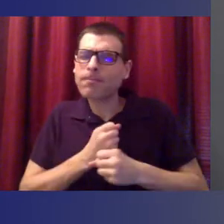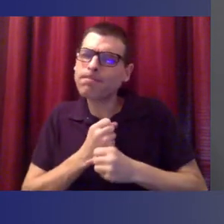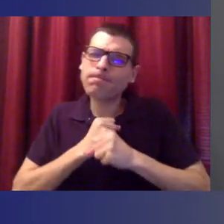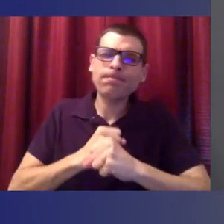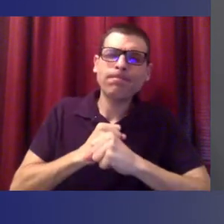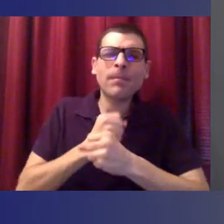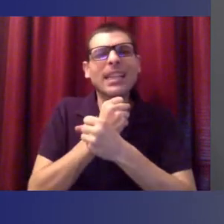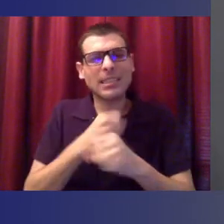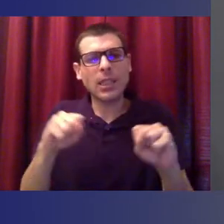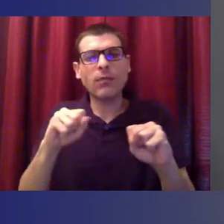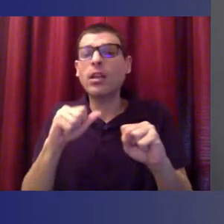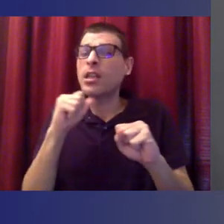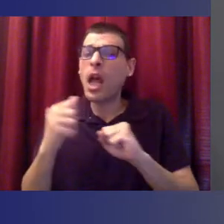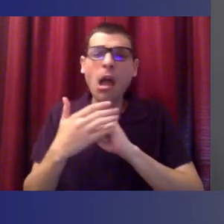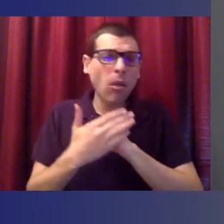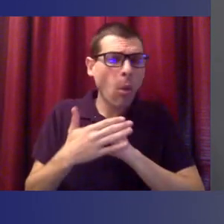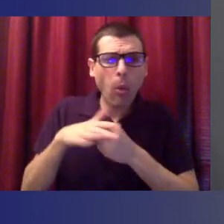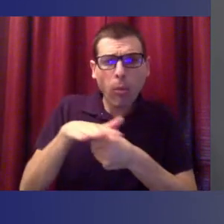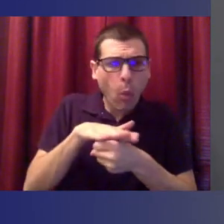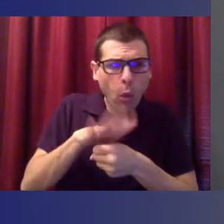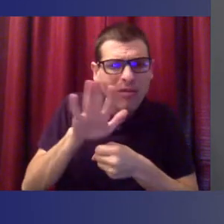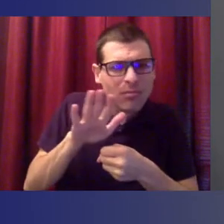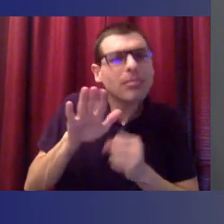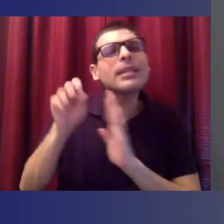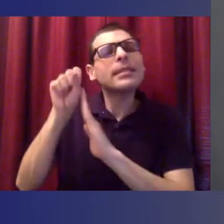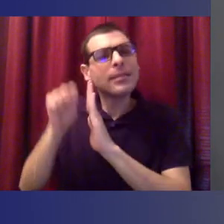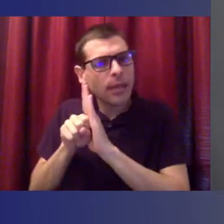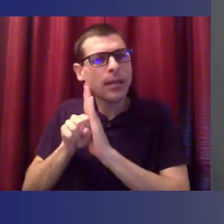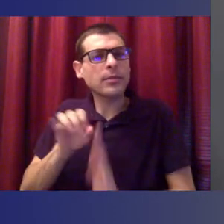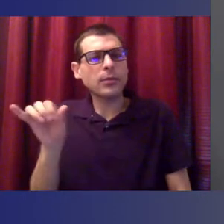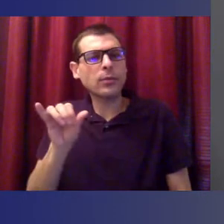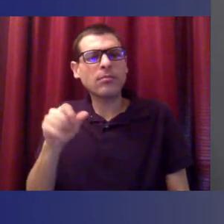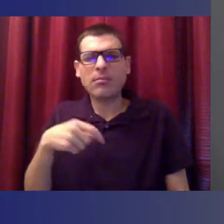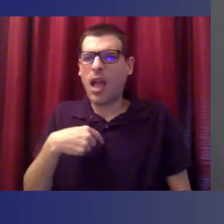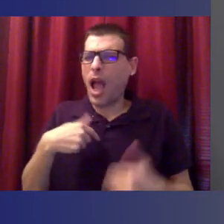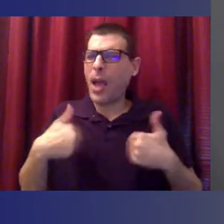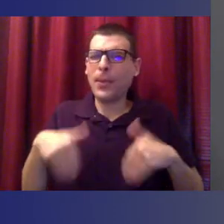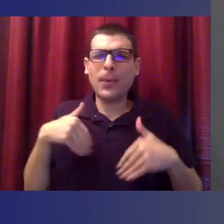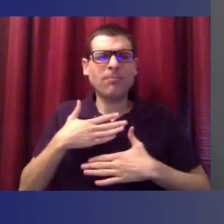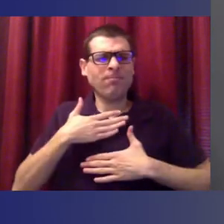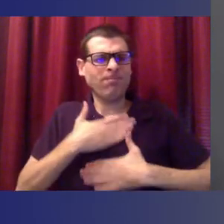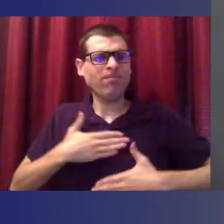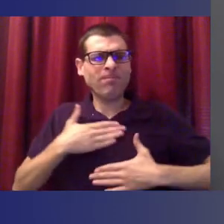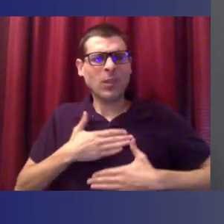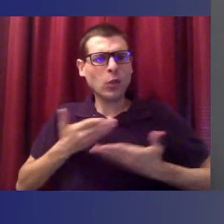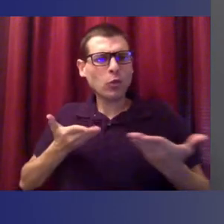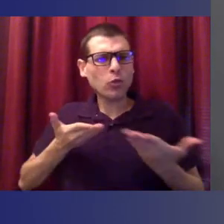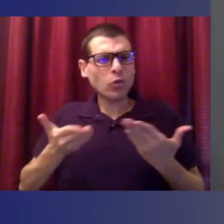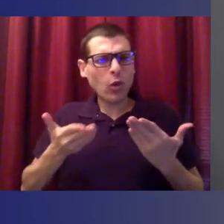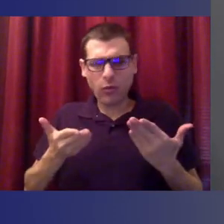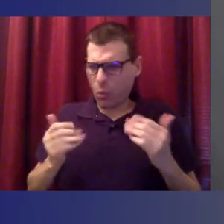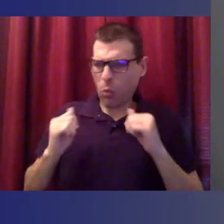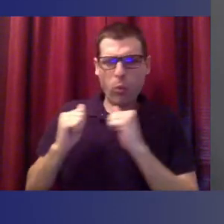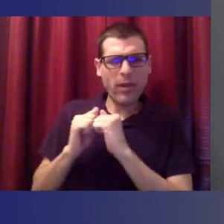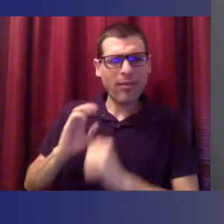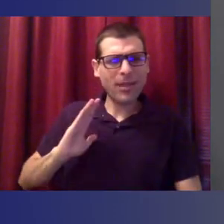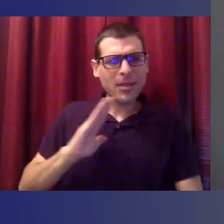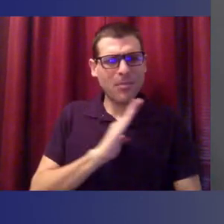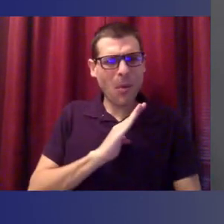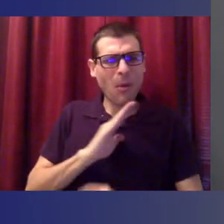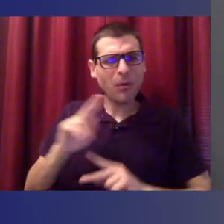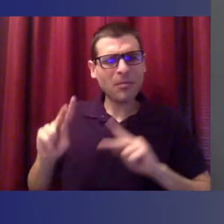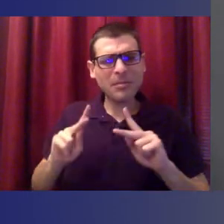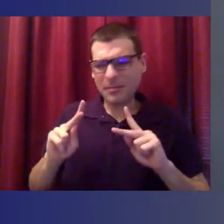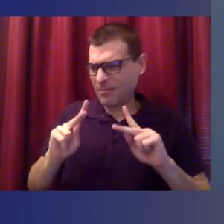and local levels. I'm honored to serve with this dedicated Board of Commissioners to lead us through these